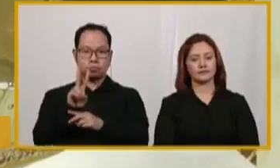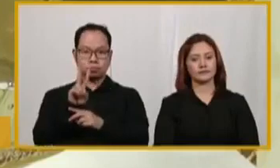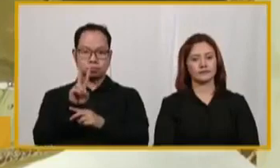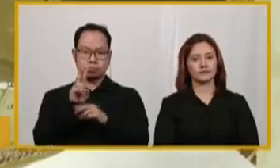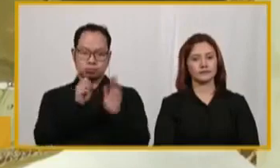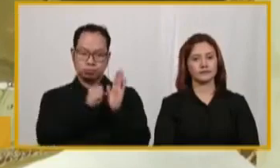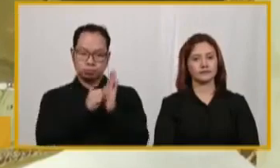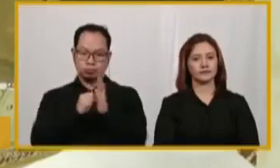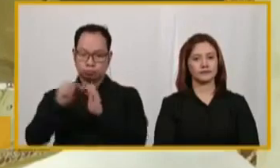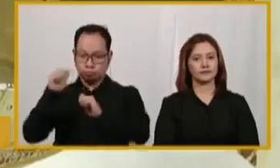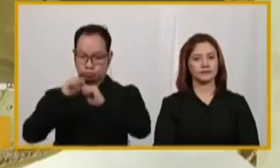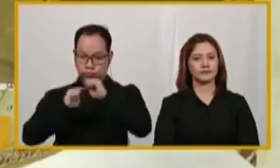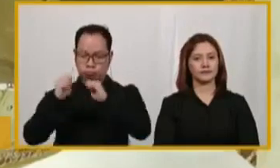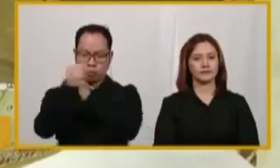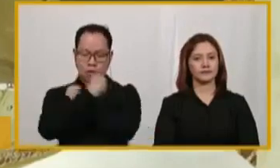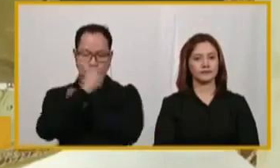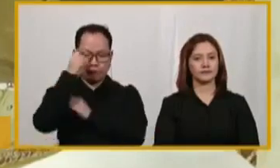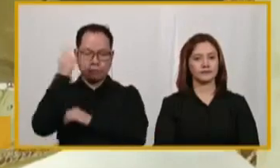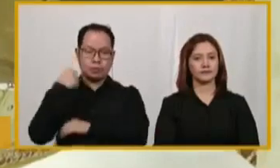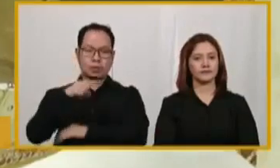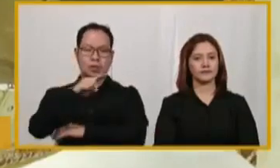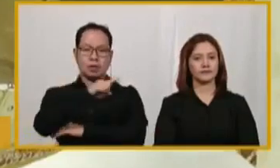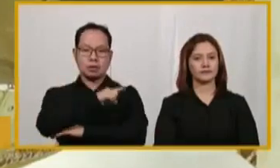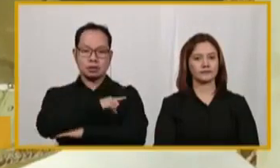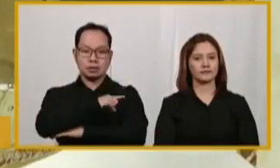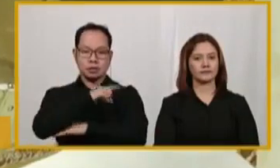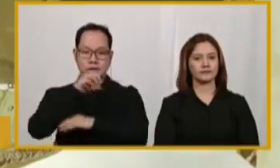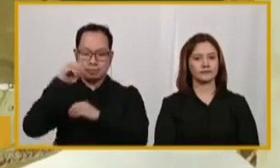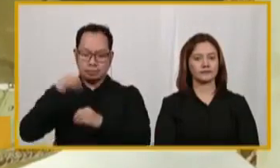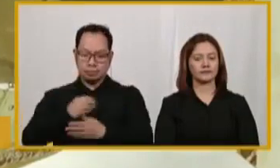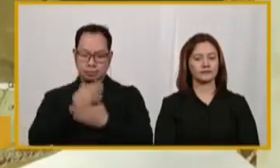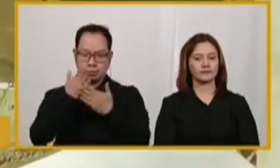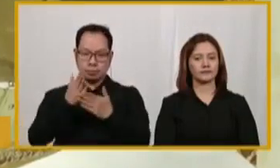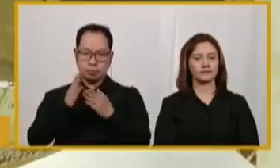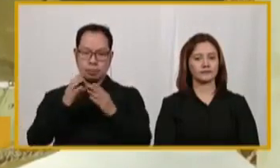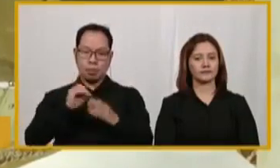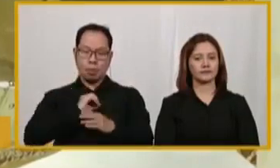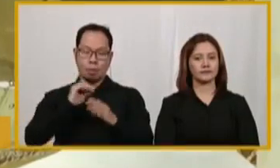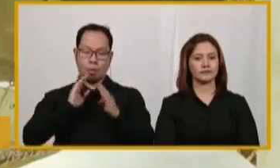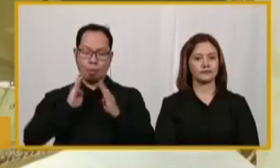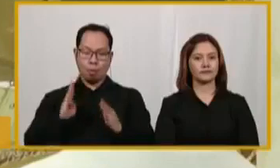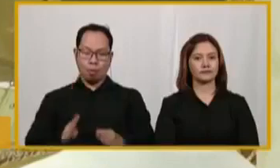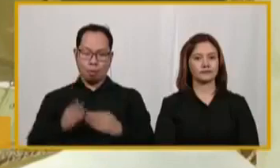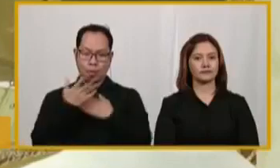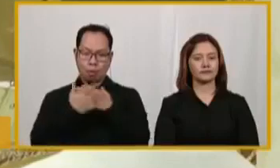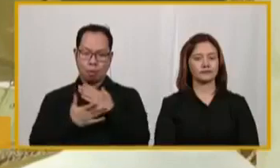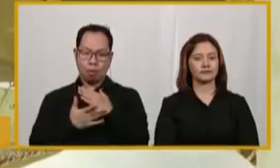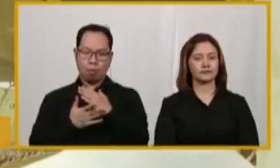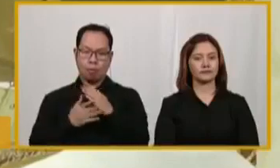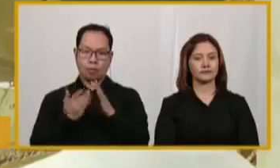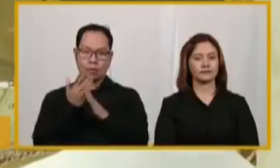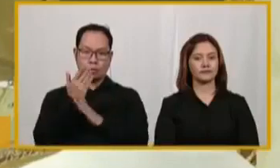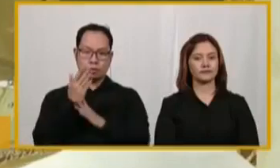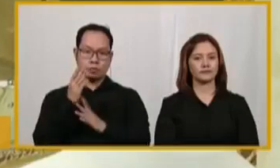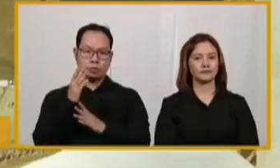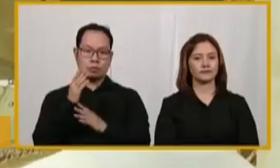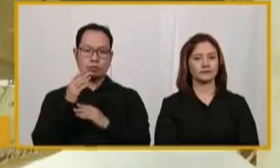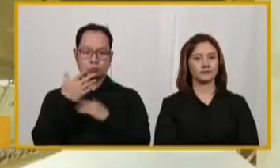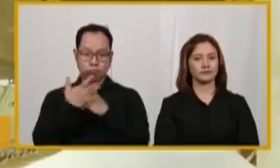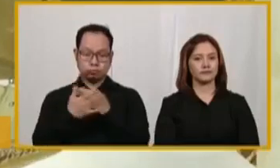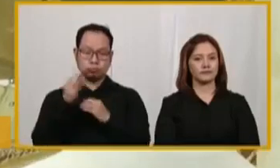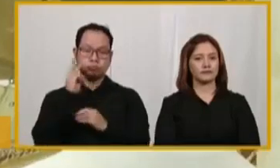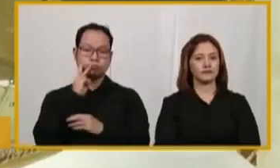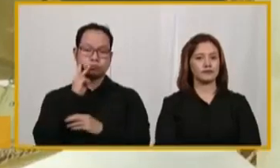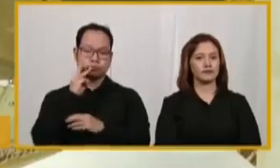for us: the giving of his own body and blood in the form of bread and wine, and